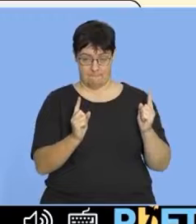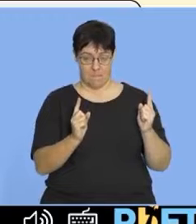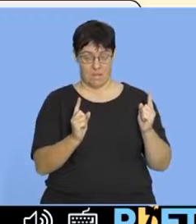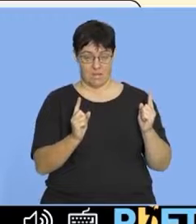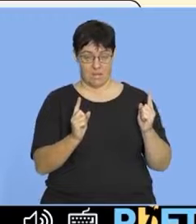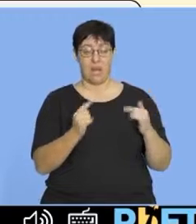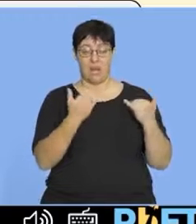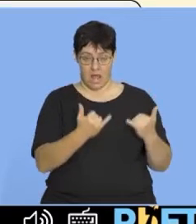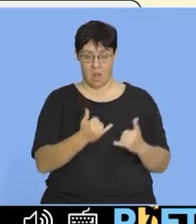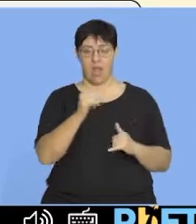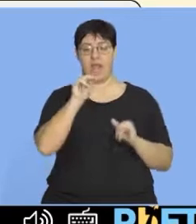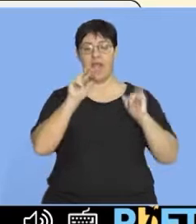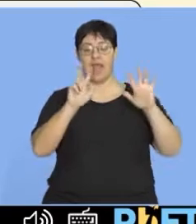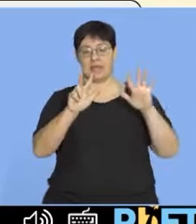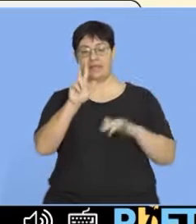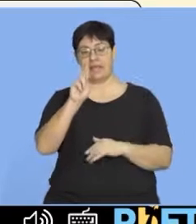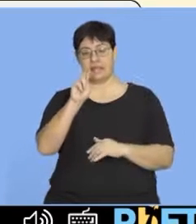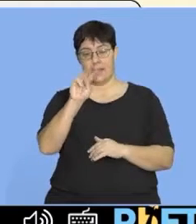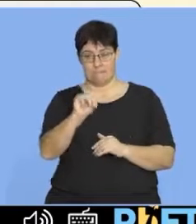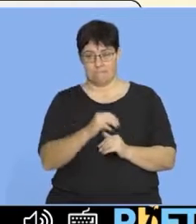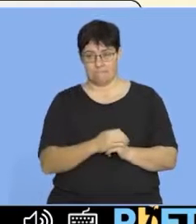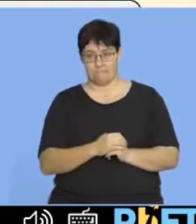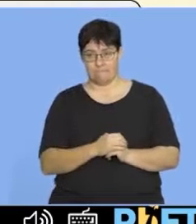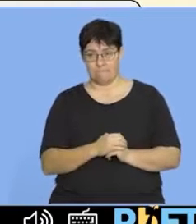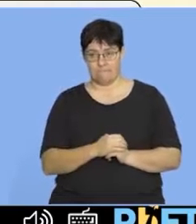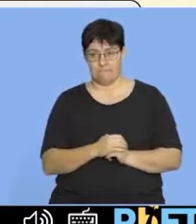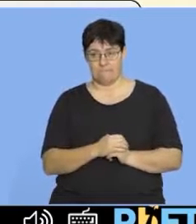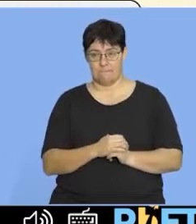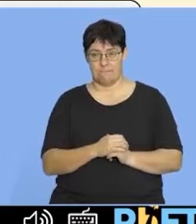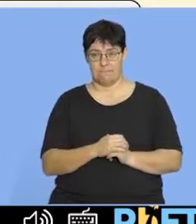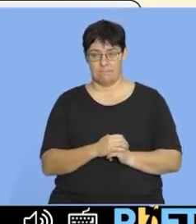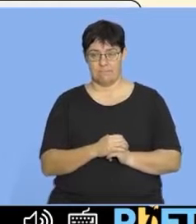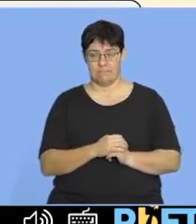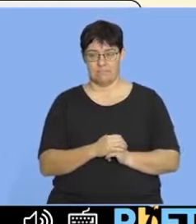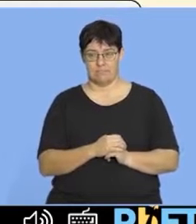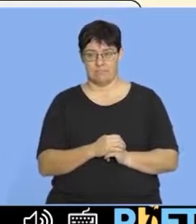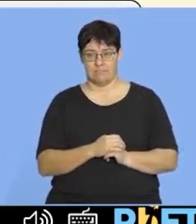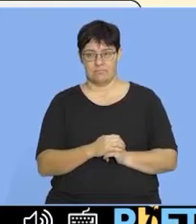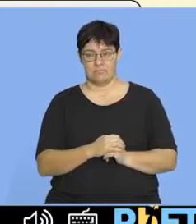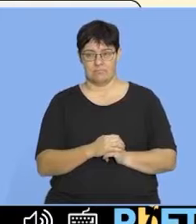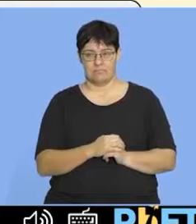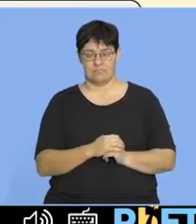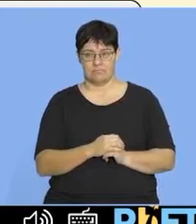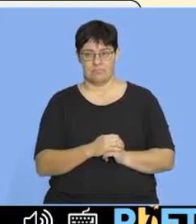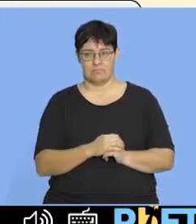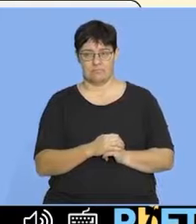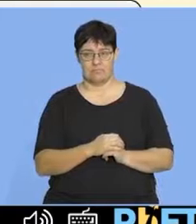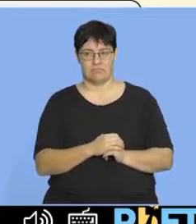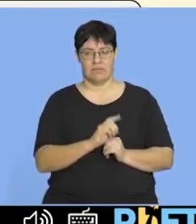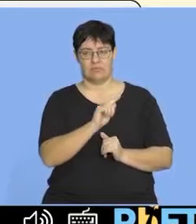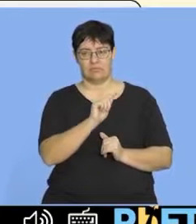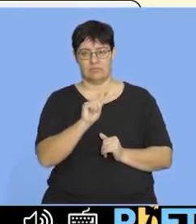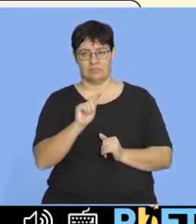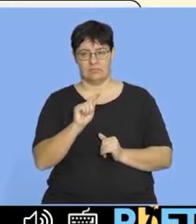8 kilometers, let's go, we'll just put this, let's see if I can get him all the way there. Okay, he doesn't want to go